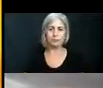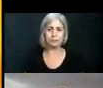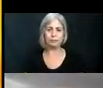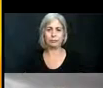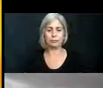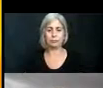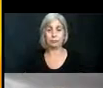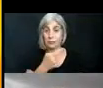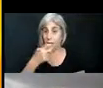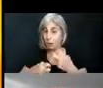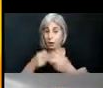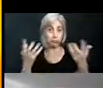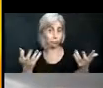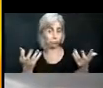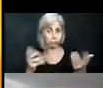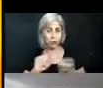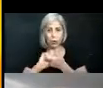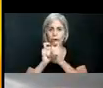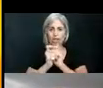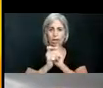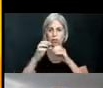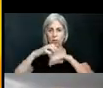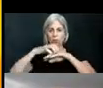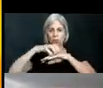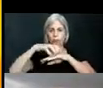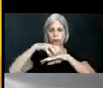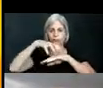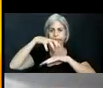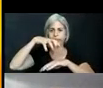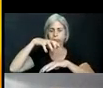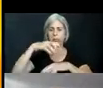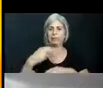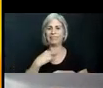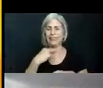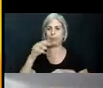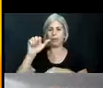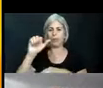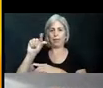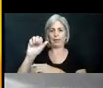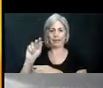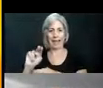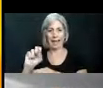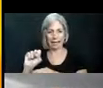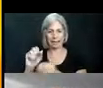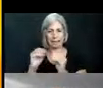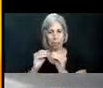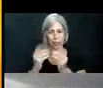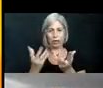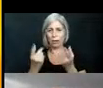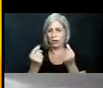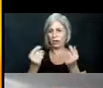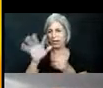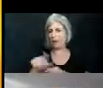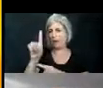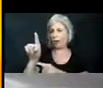So the problem is that we're changing the thickness of that band of heat trapping gases that we just talked about and right now we're spewing about 110